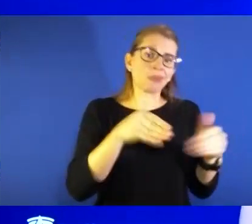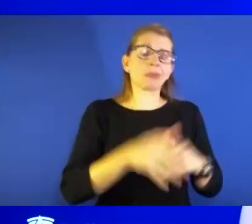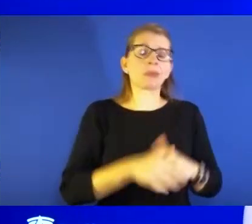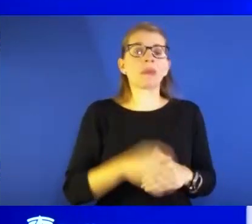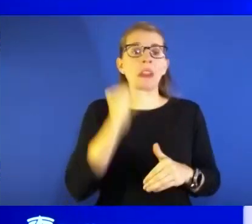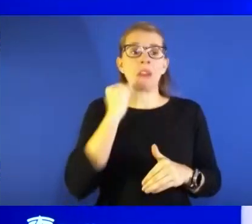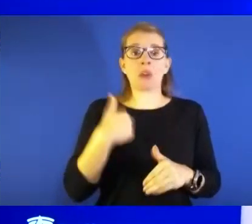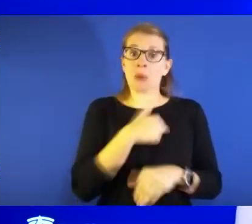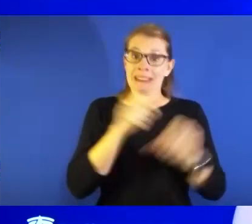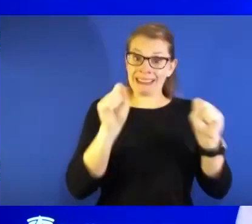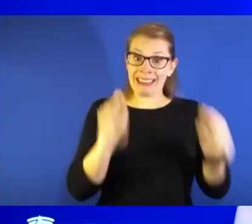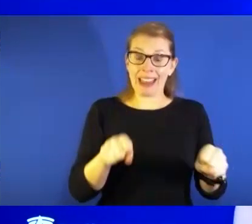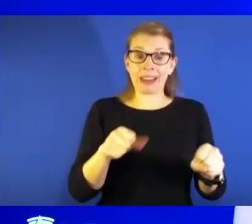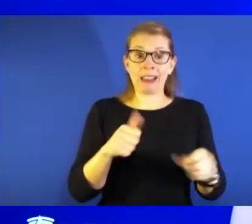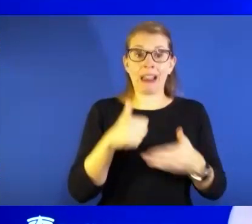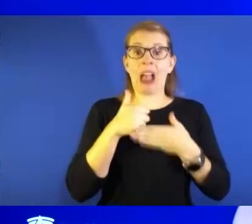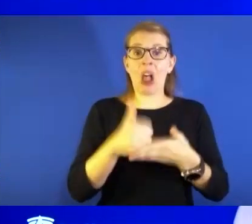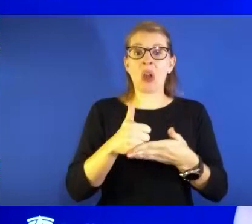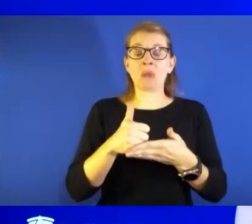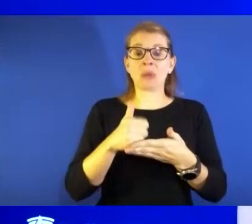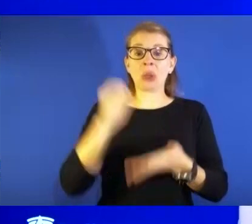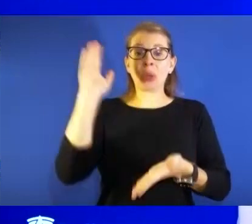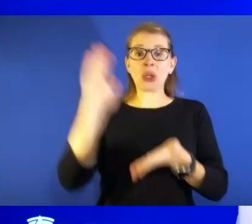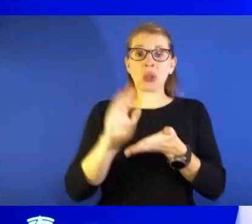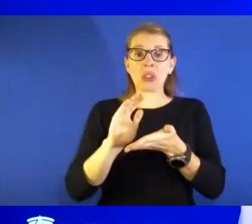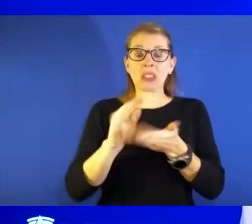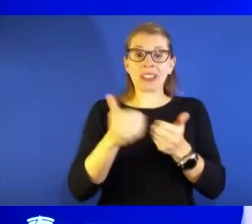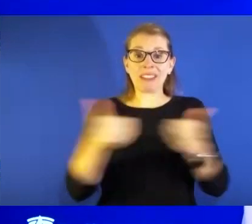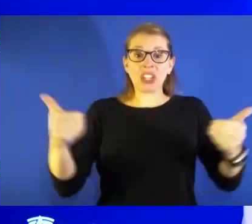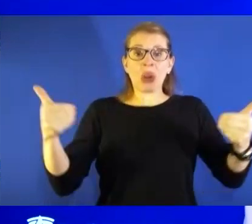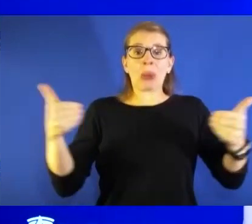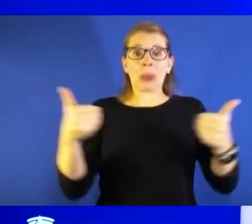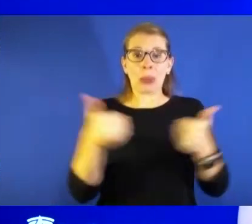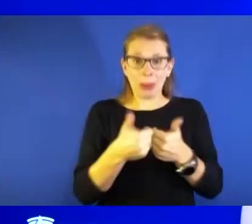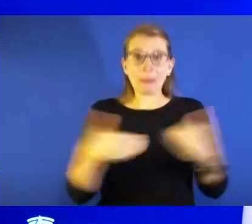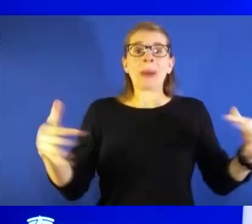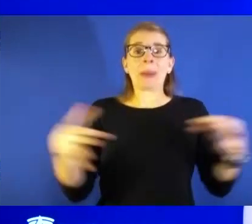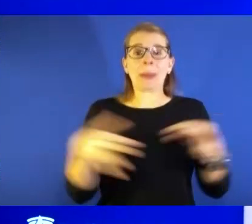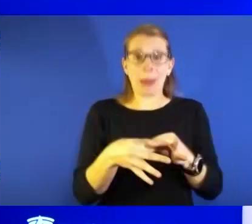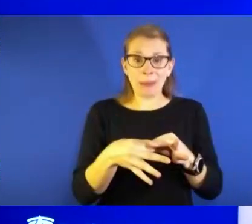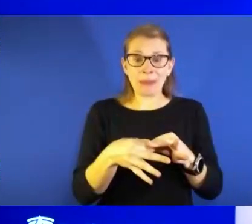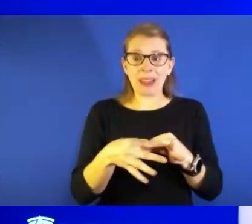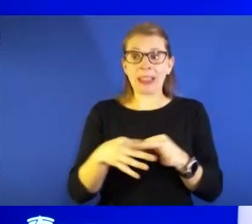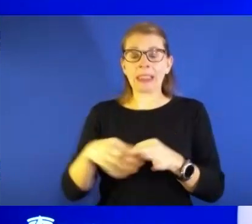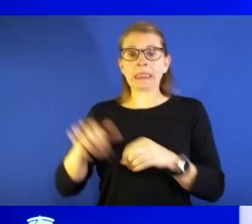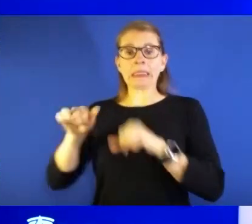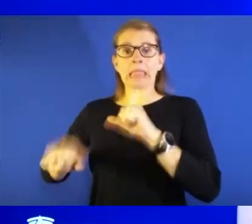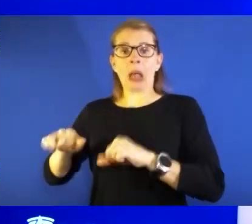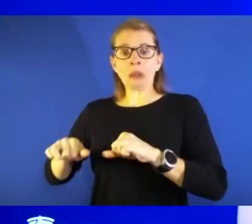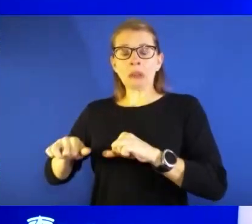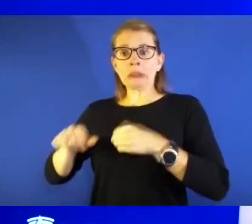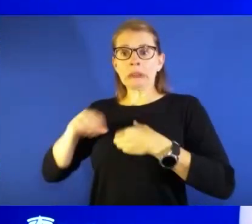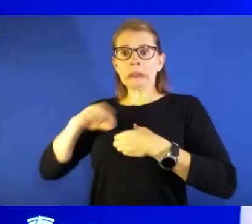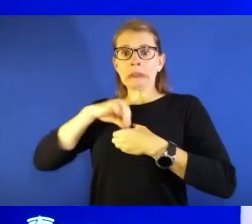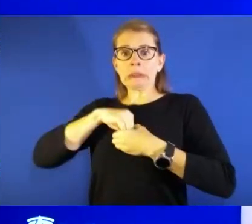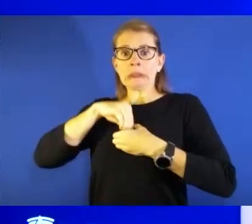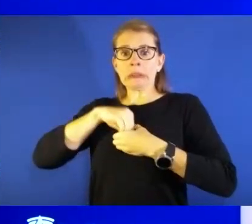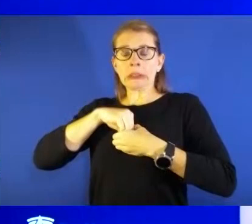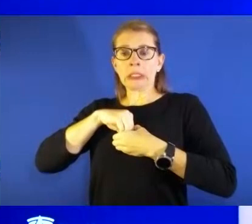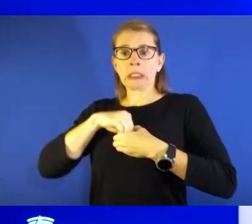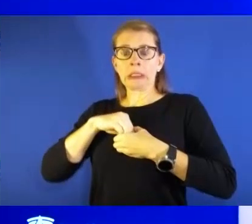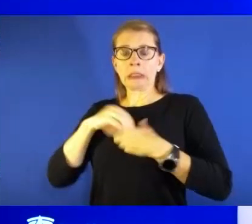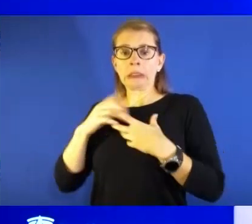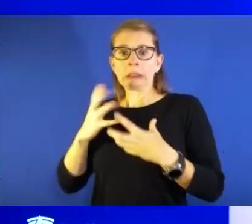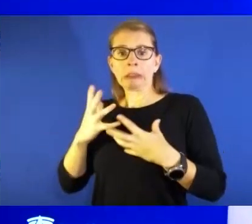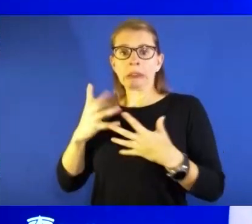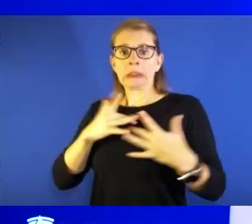reduce some of this division and get away from these seeds of doubt that have been sowed. We do this every day. We dedicate a lot of time and